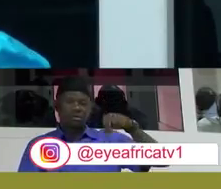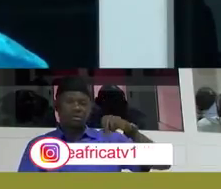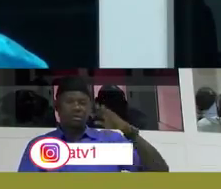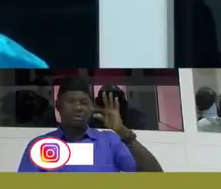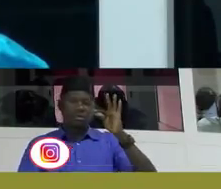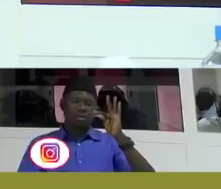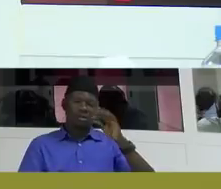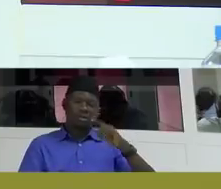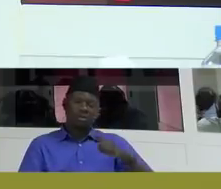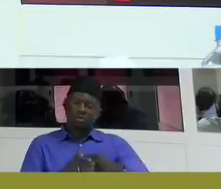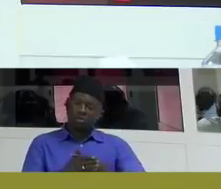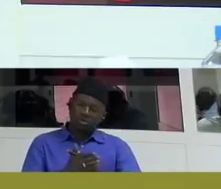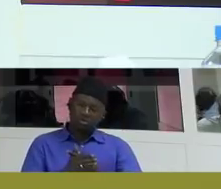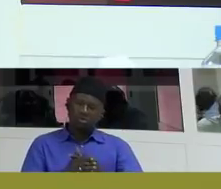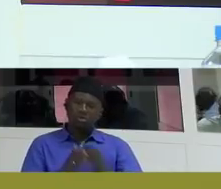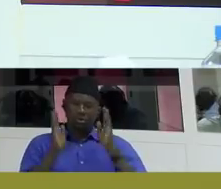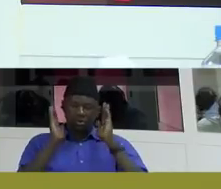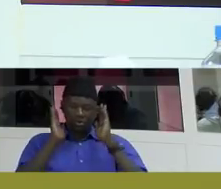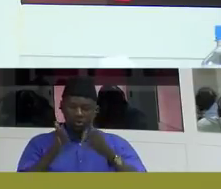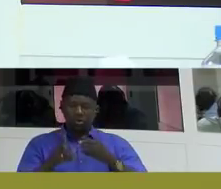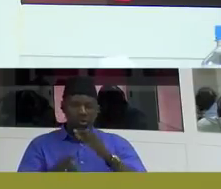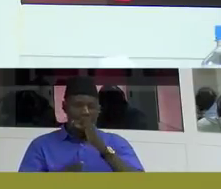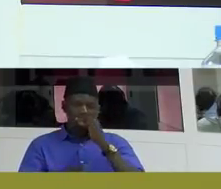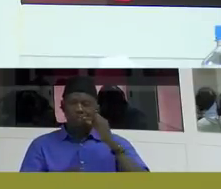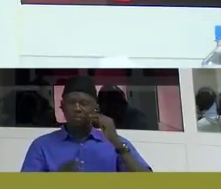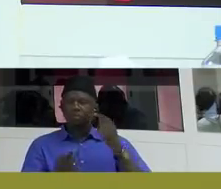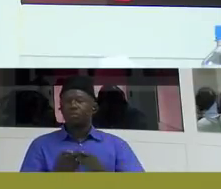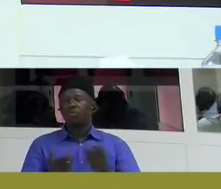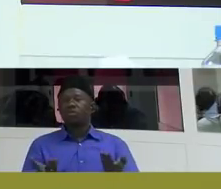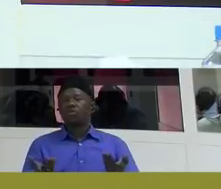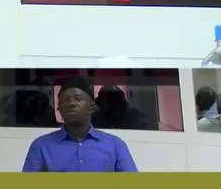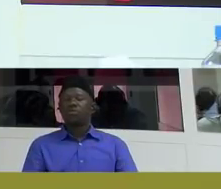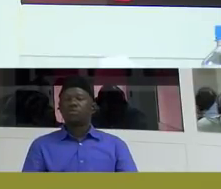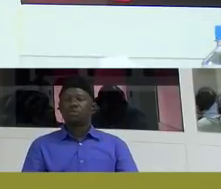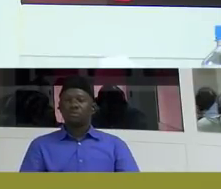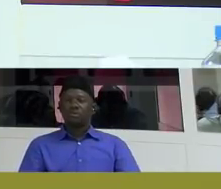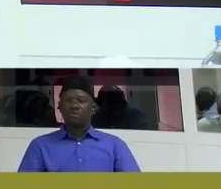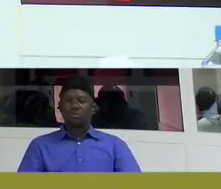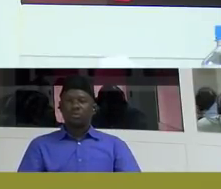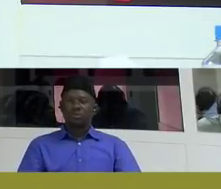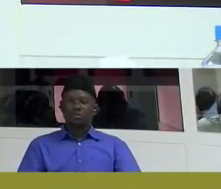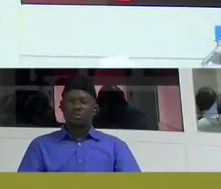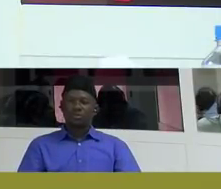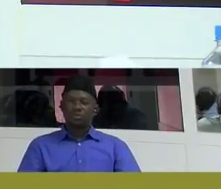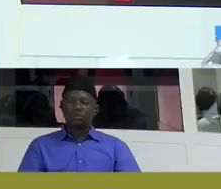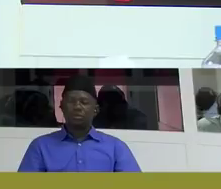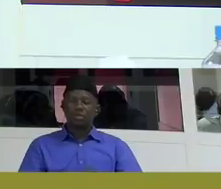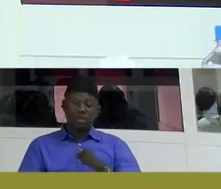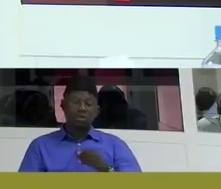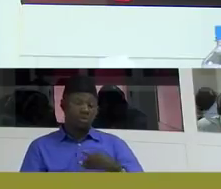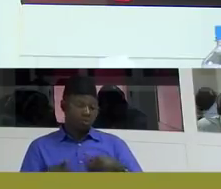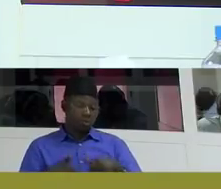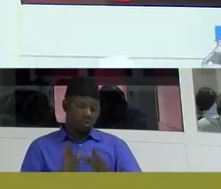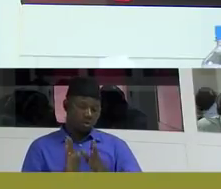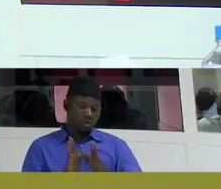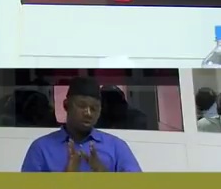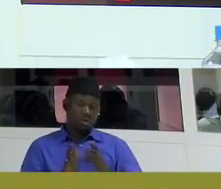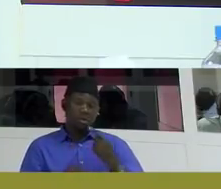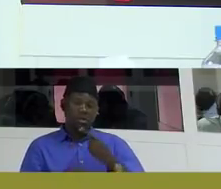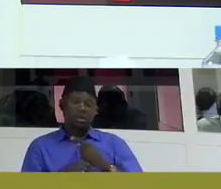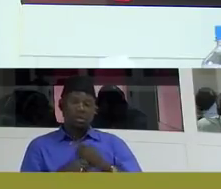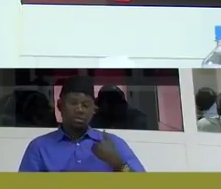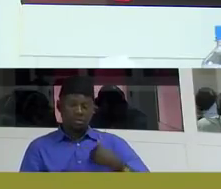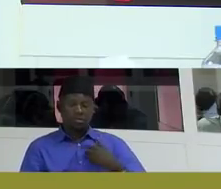way Gambians used to live was a perfect example of harmony,